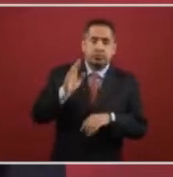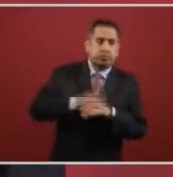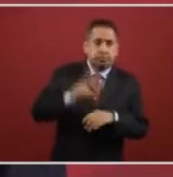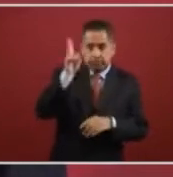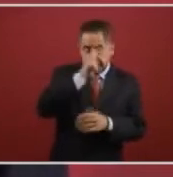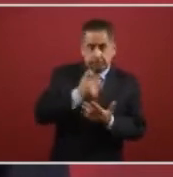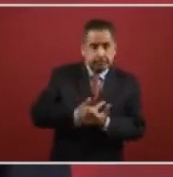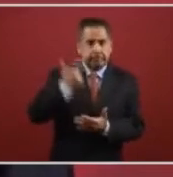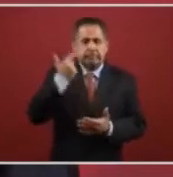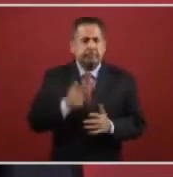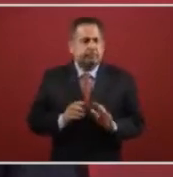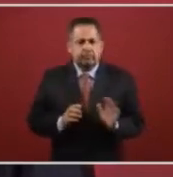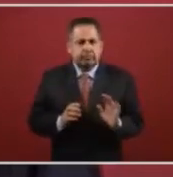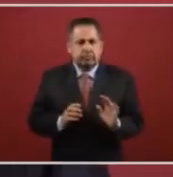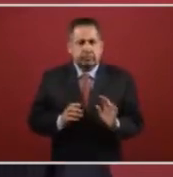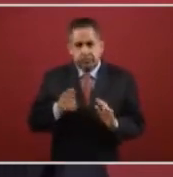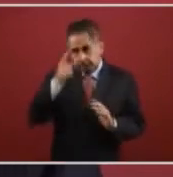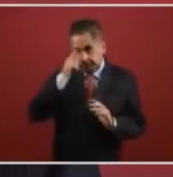of grave